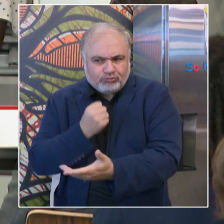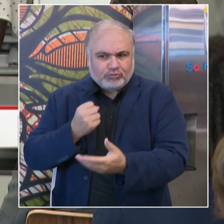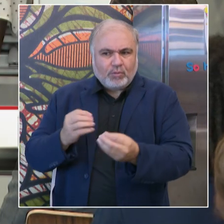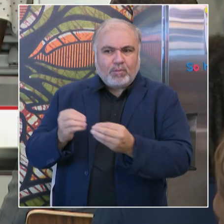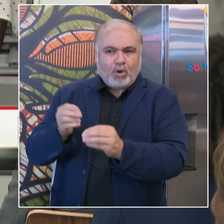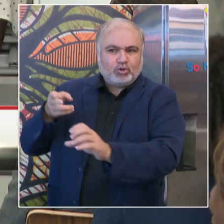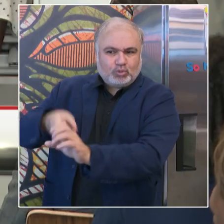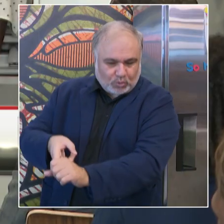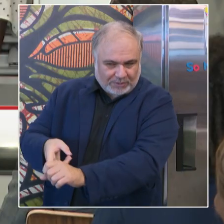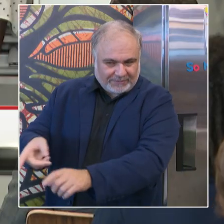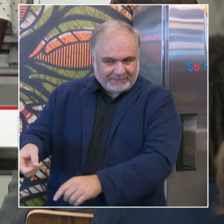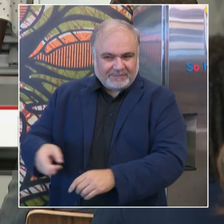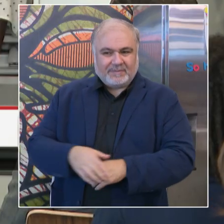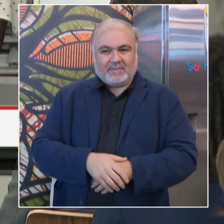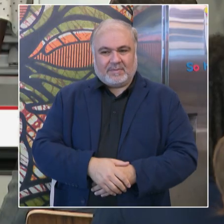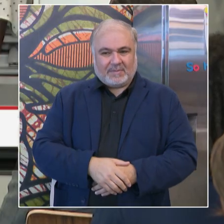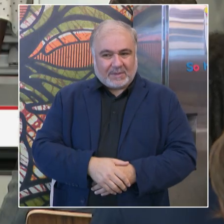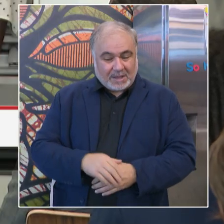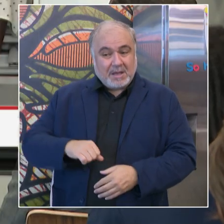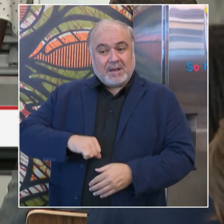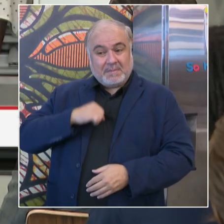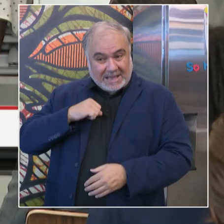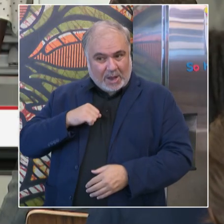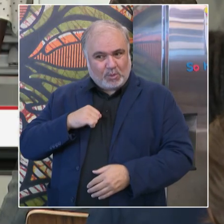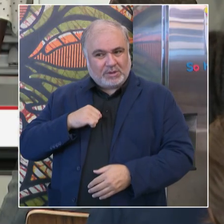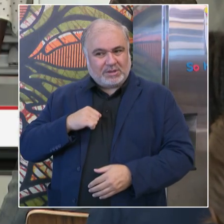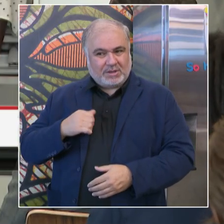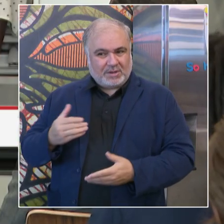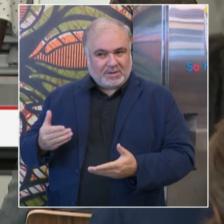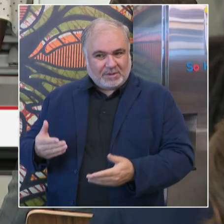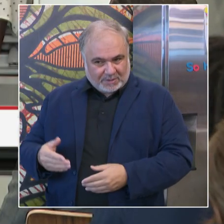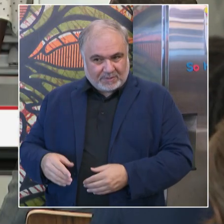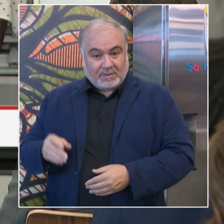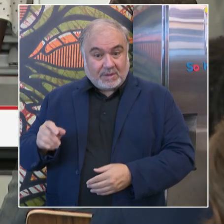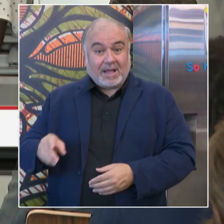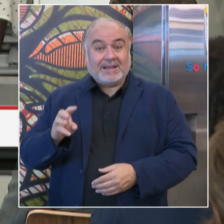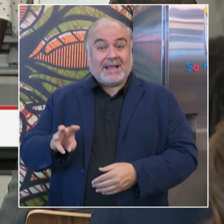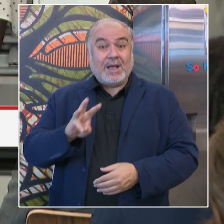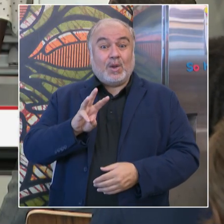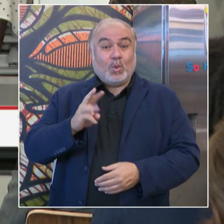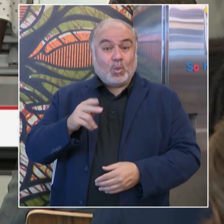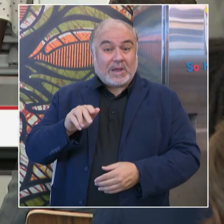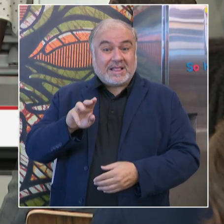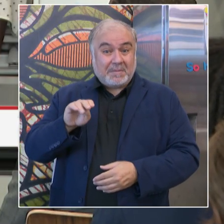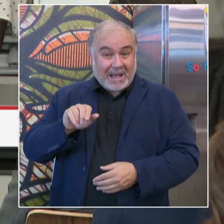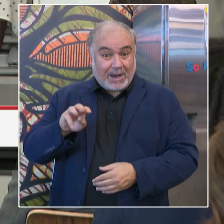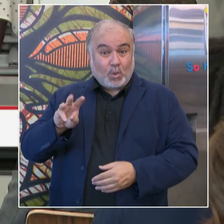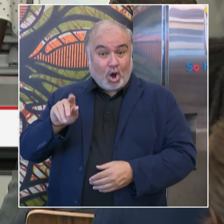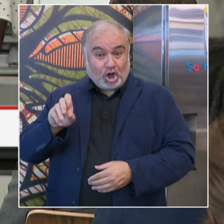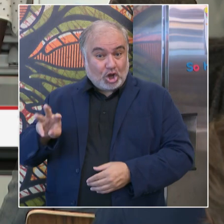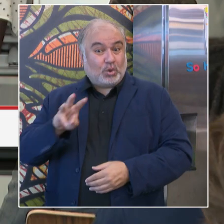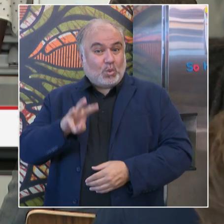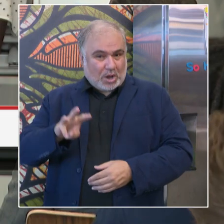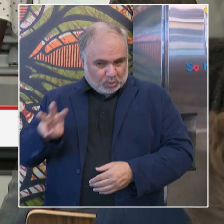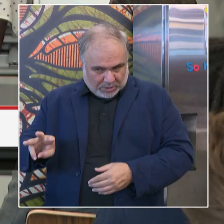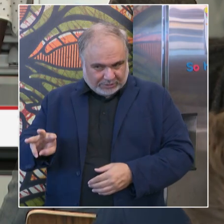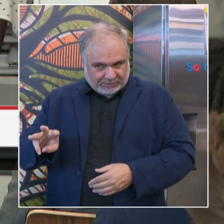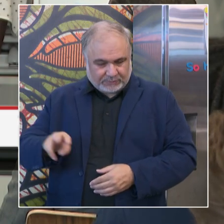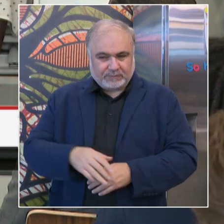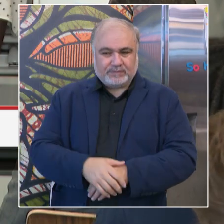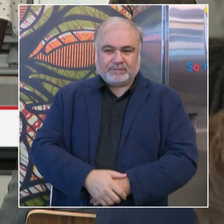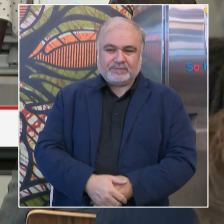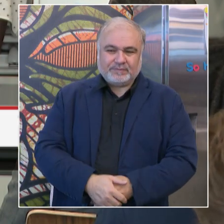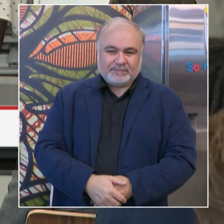Whitman Walker, and that Whitman Walker is a part of this great Ward 8 campus here